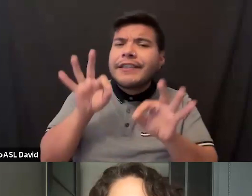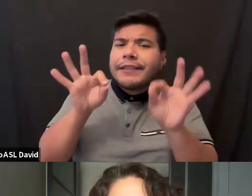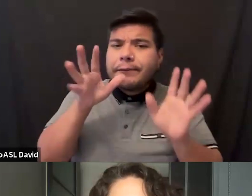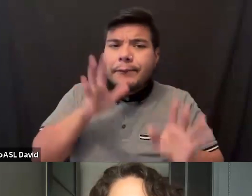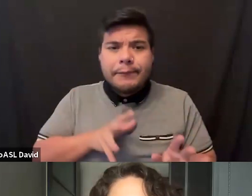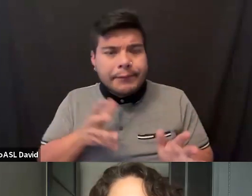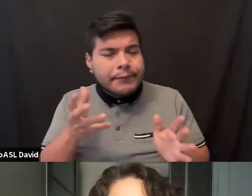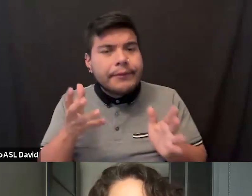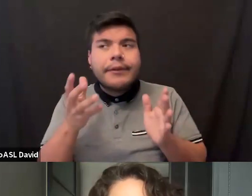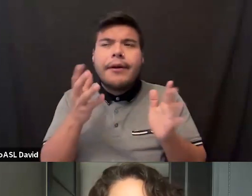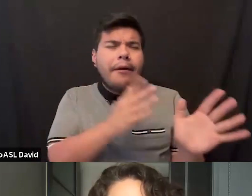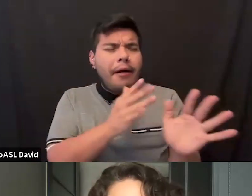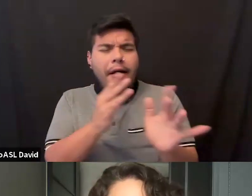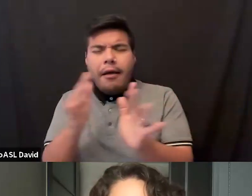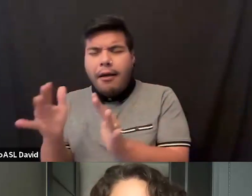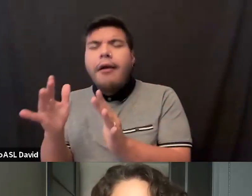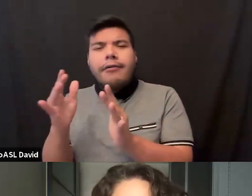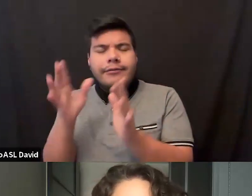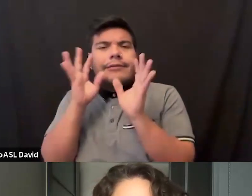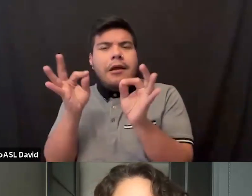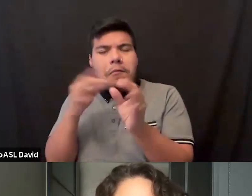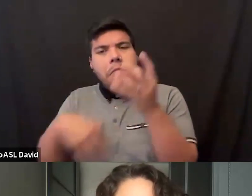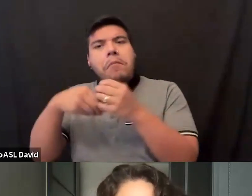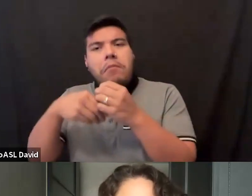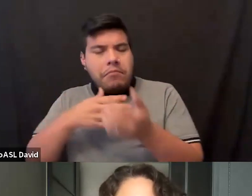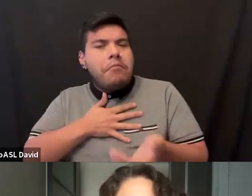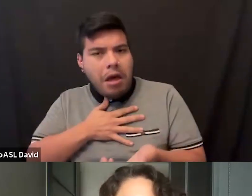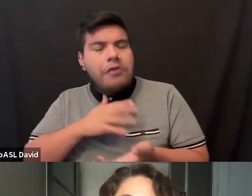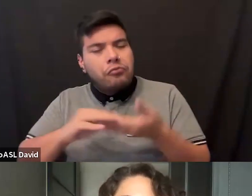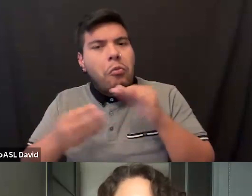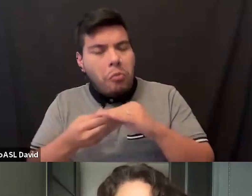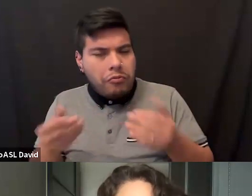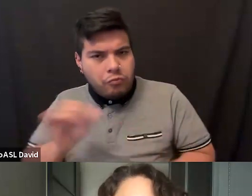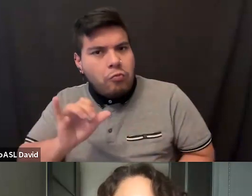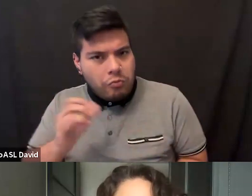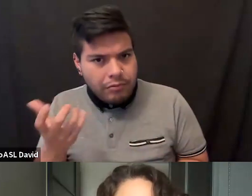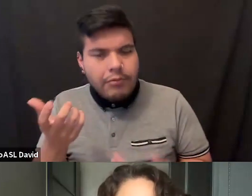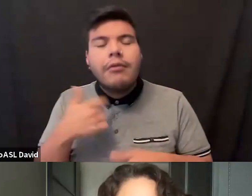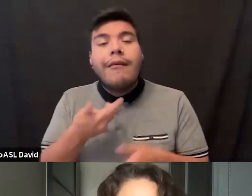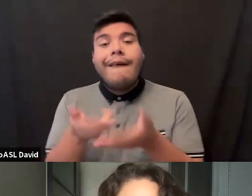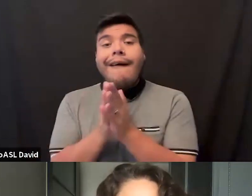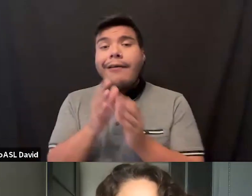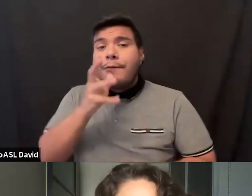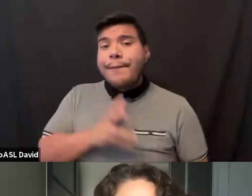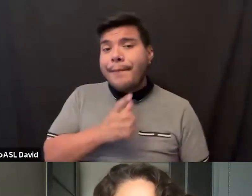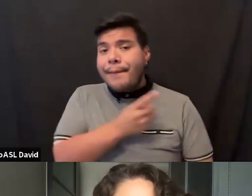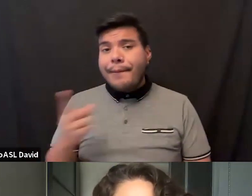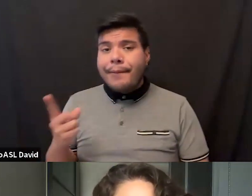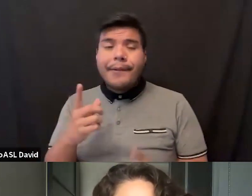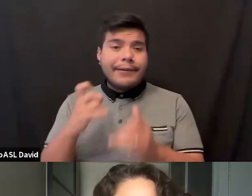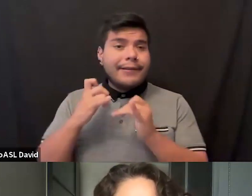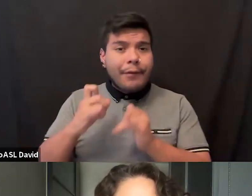end, I decided to also share my own story in the internet and asking women that had similar process